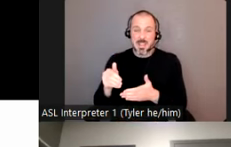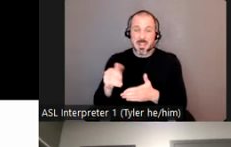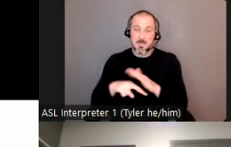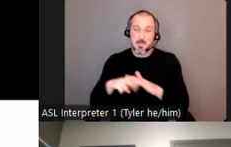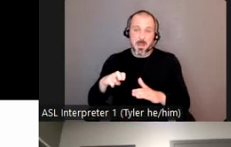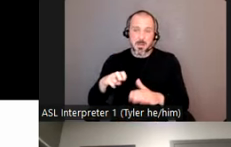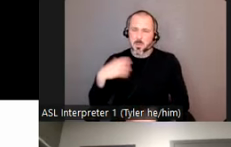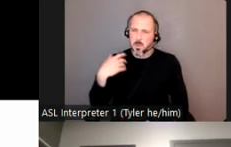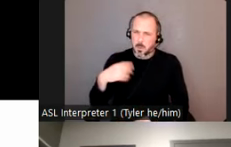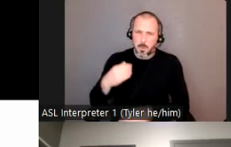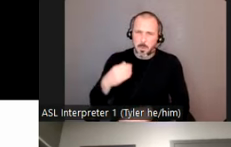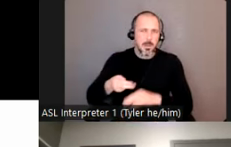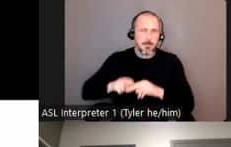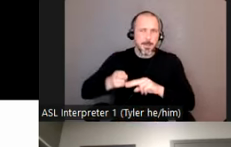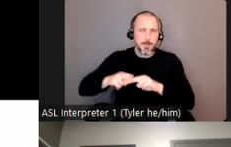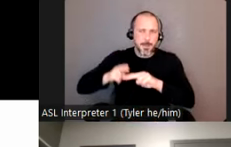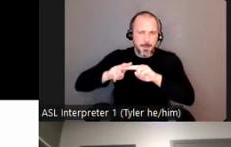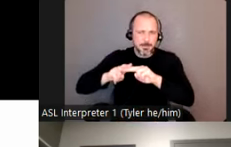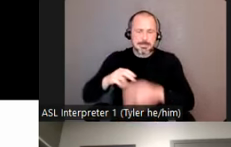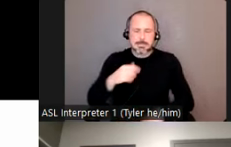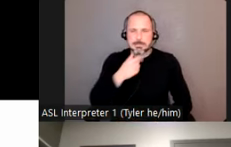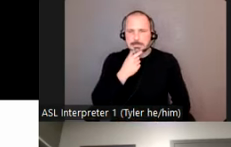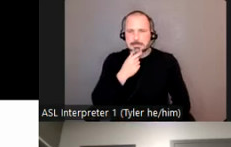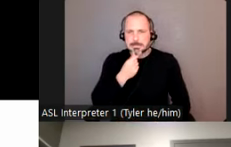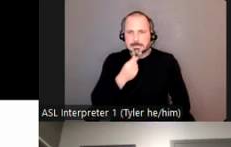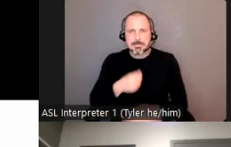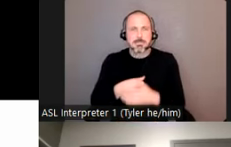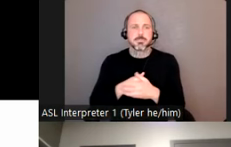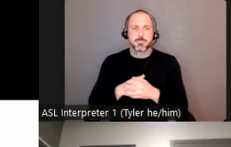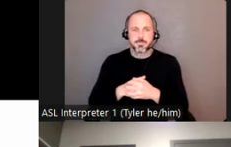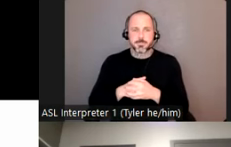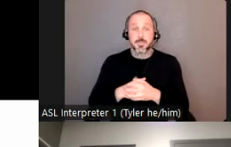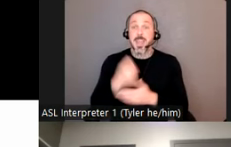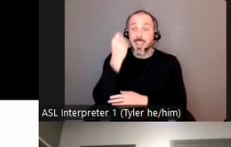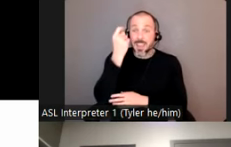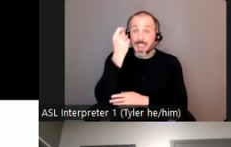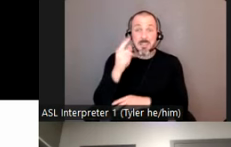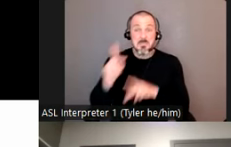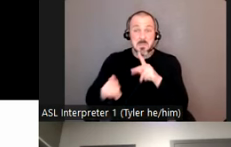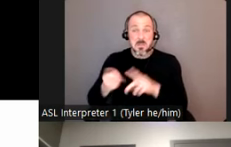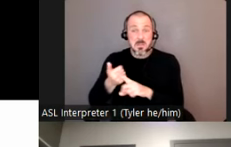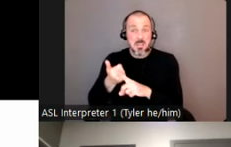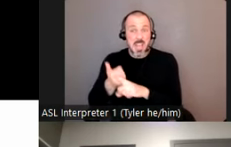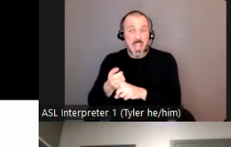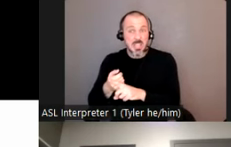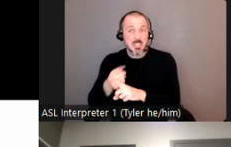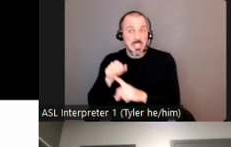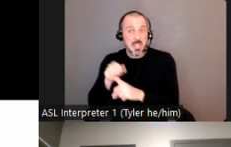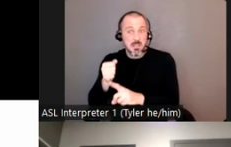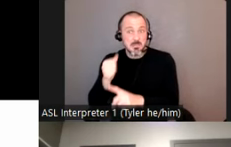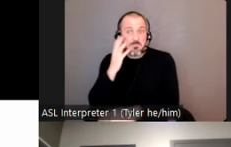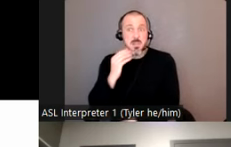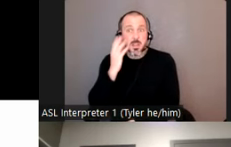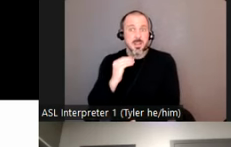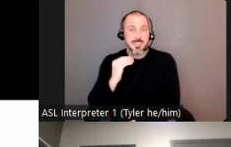the interesting thing is only 5 to 10% of victims actually report their occurrence at the Anti-Fraud Center into law enforcement. So the number is actually quite